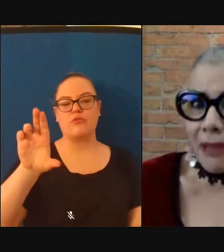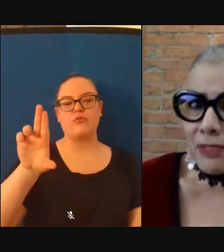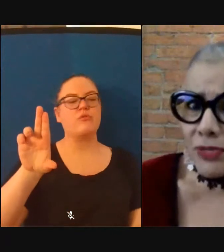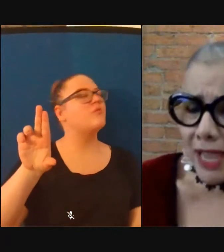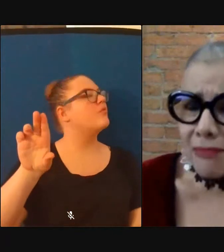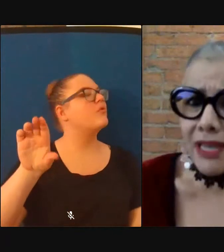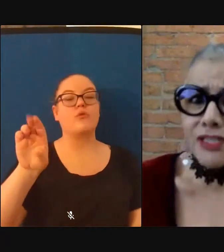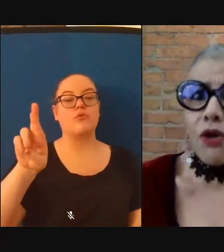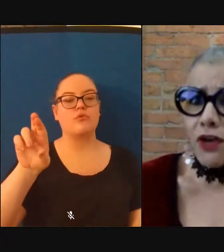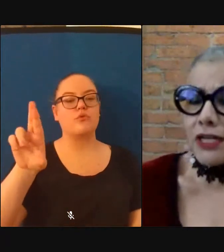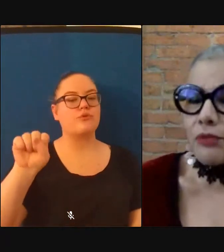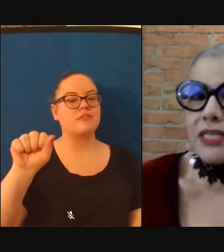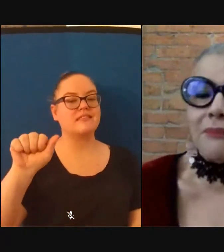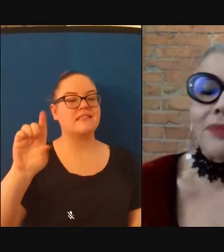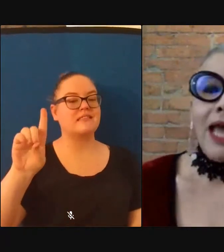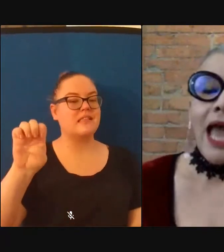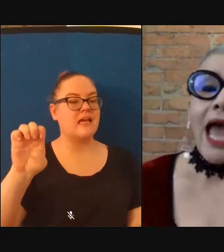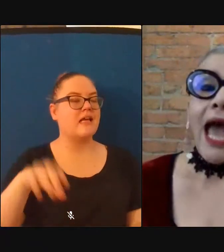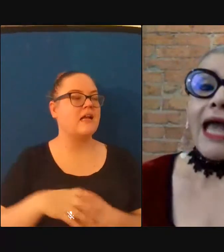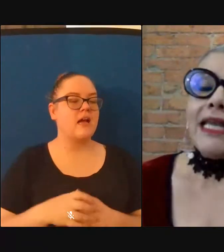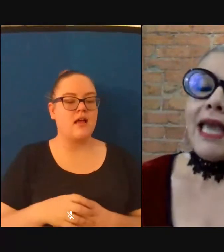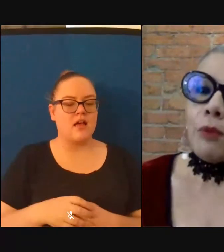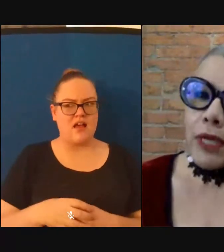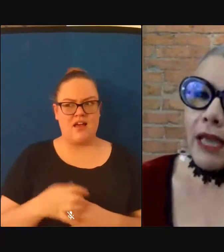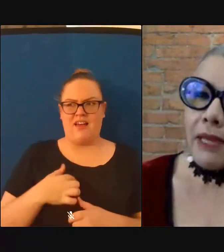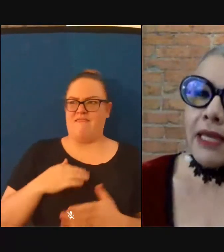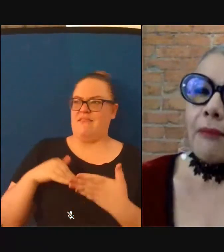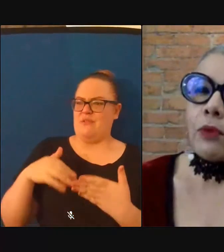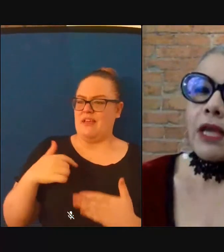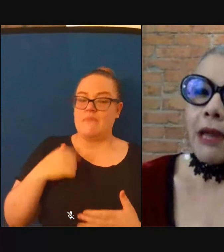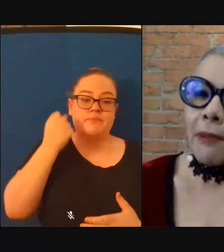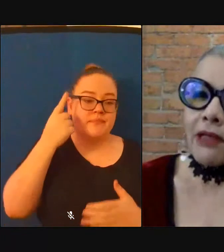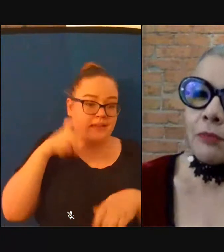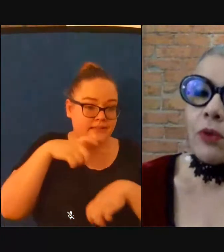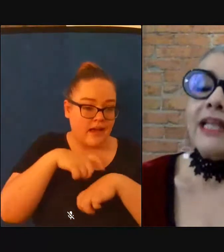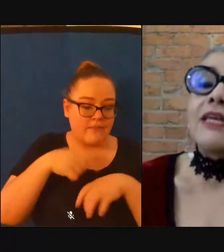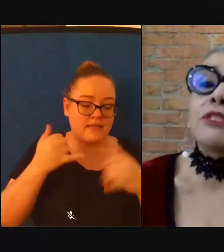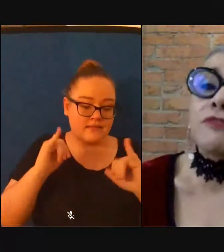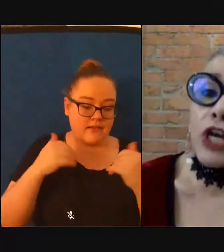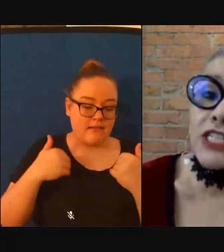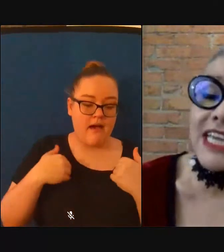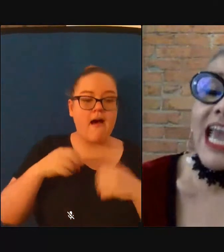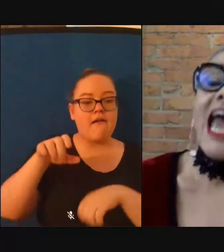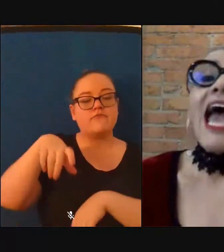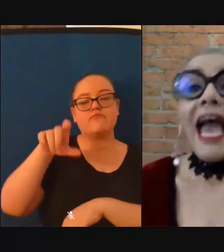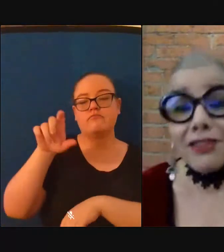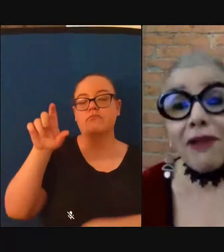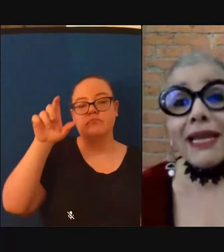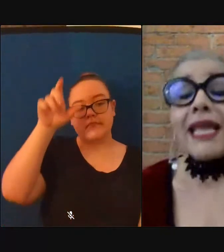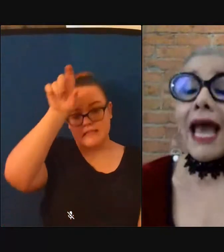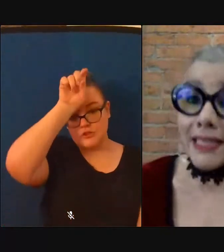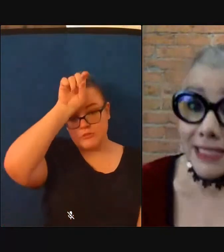my middle name is overtly Muslim. And he kept looking at me and kept looking at my passport, and he was flirting